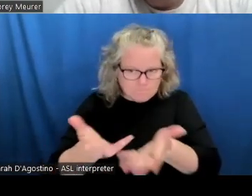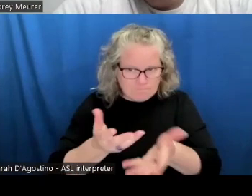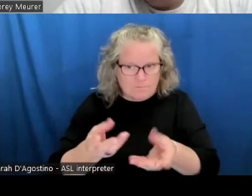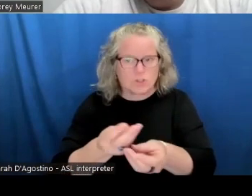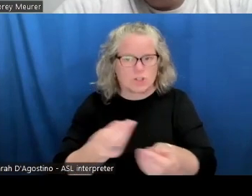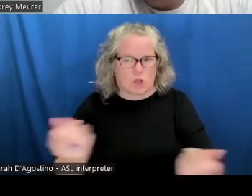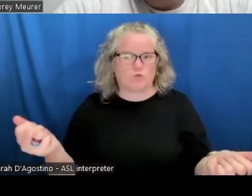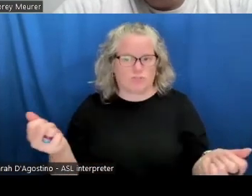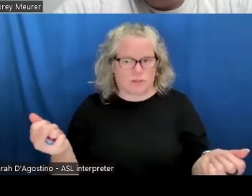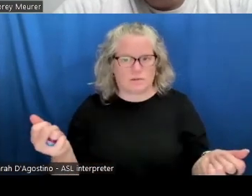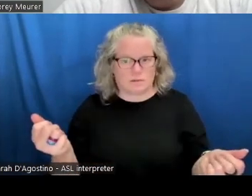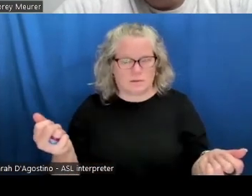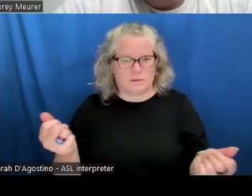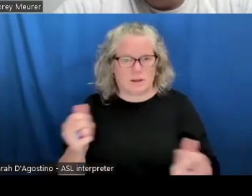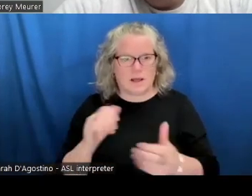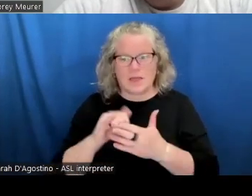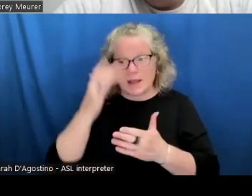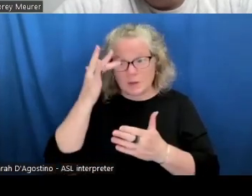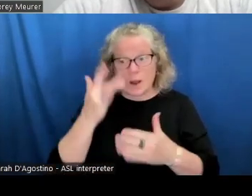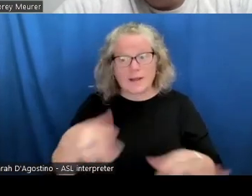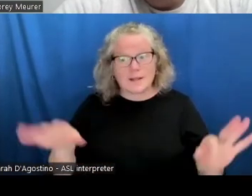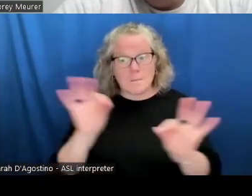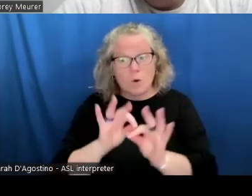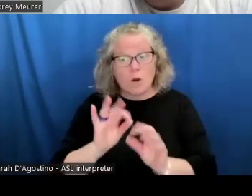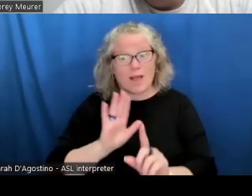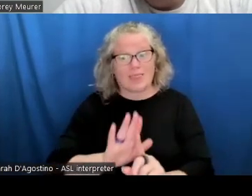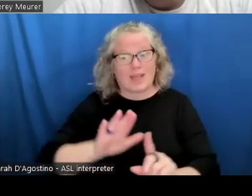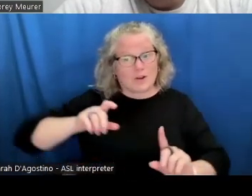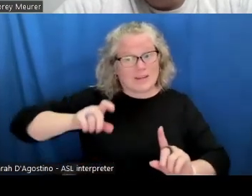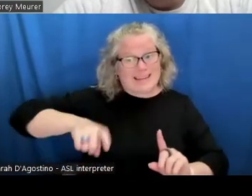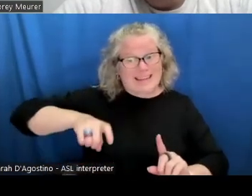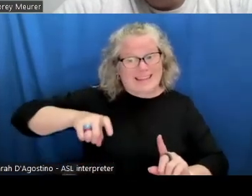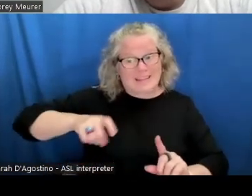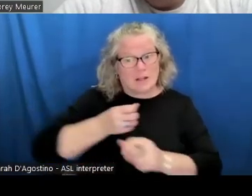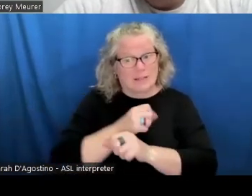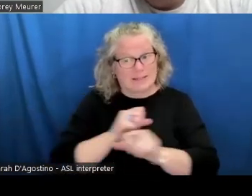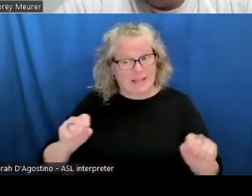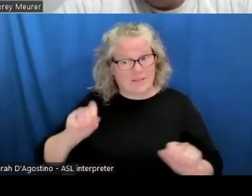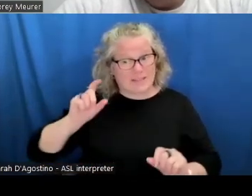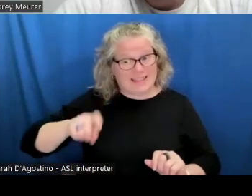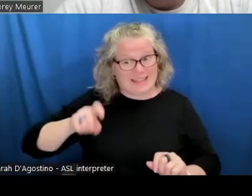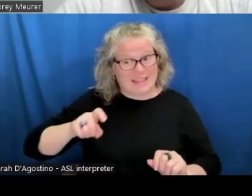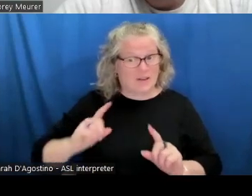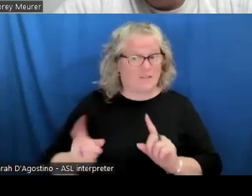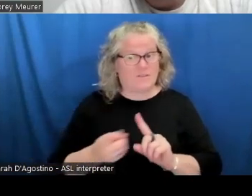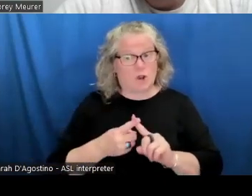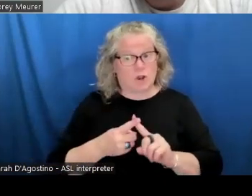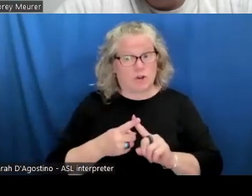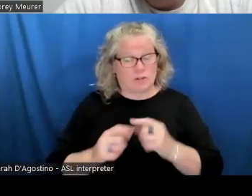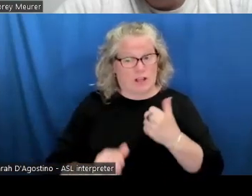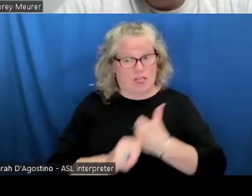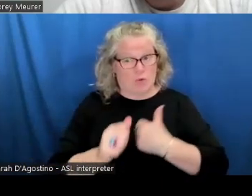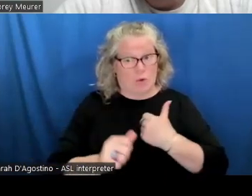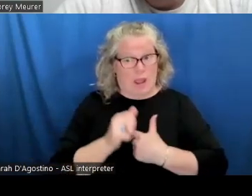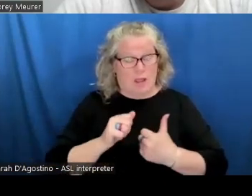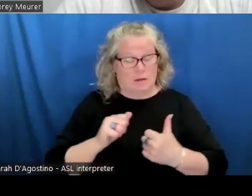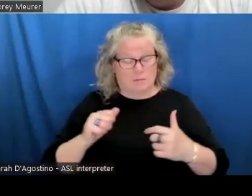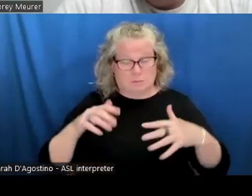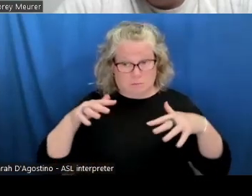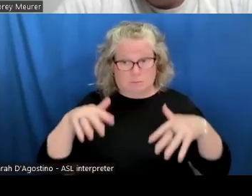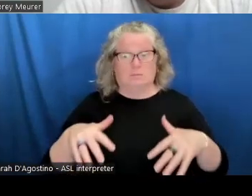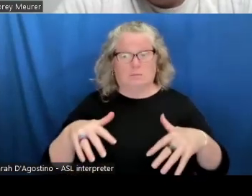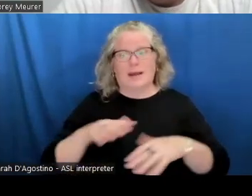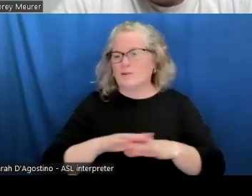that's why it's important to respond to the need, respond to the safety needs that get kicked up by threat, and not just react to the